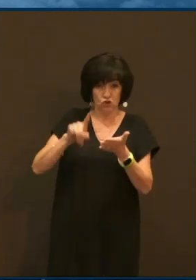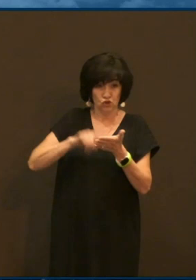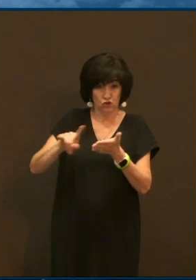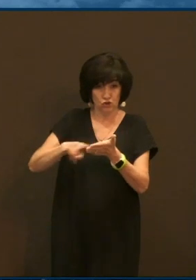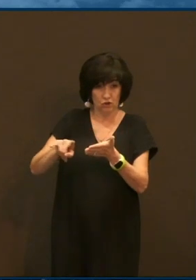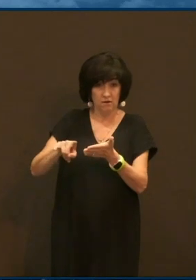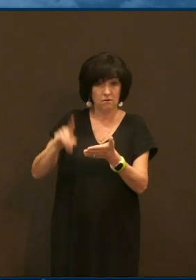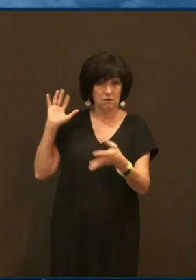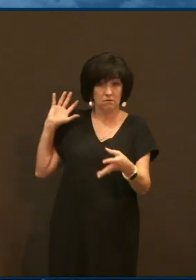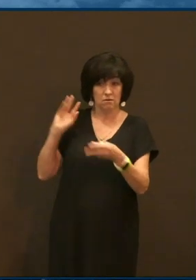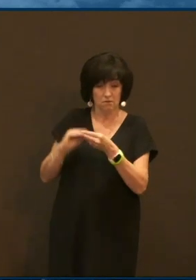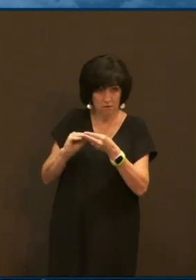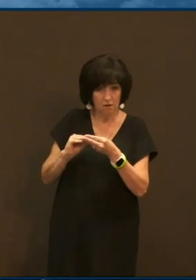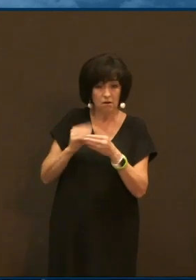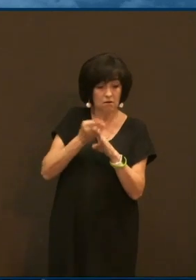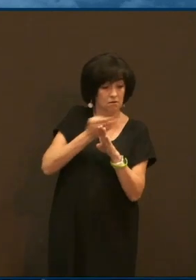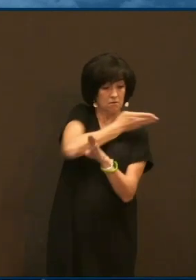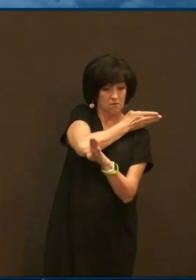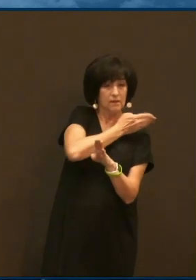been reported to us.